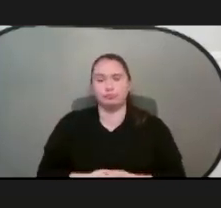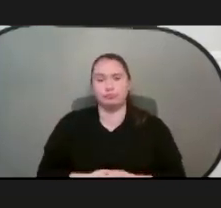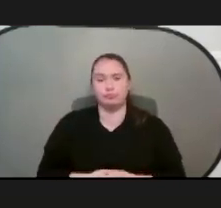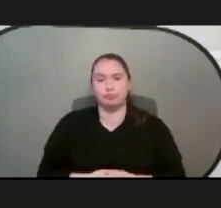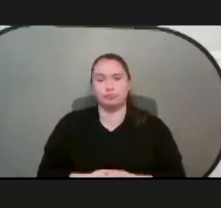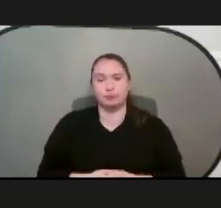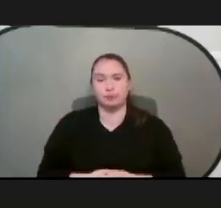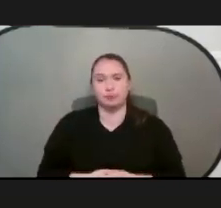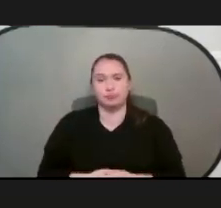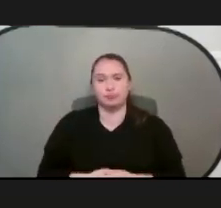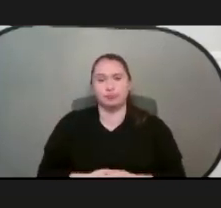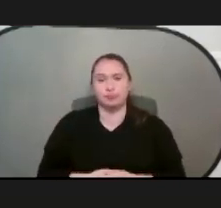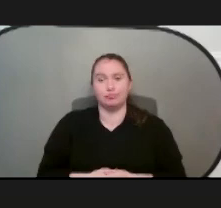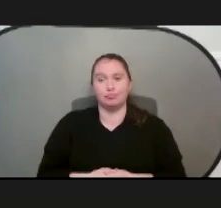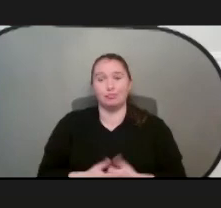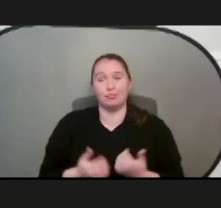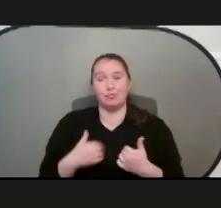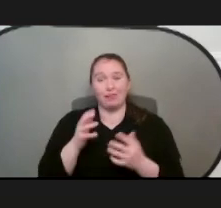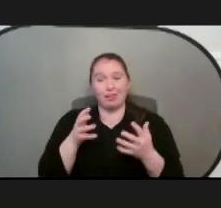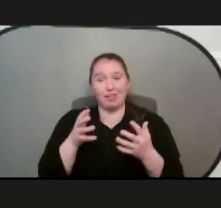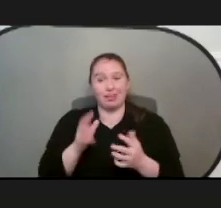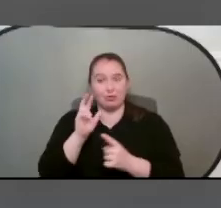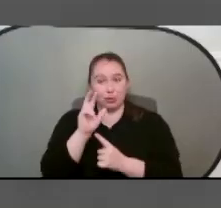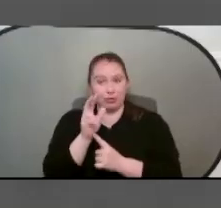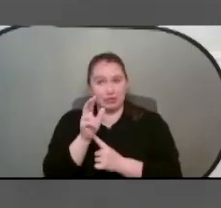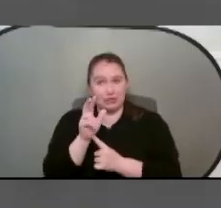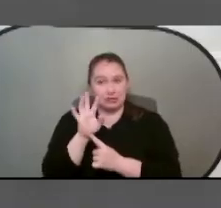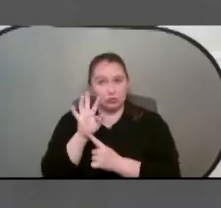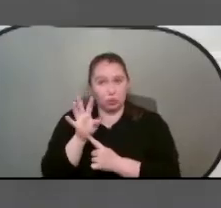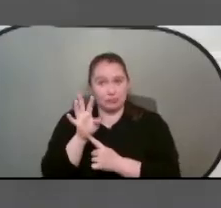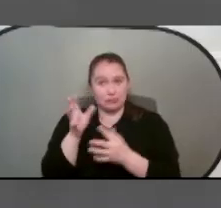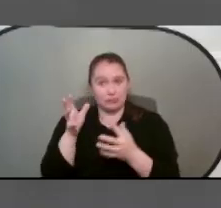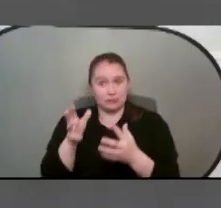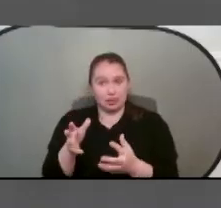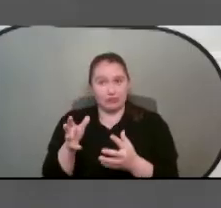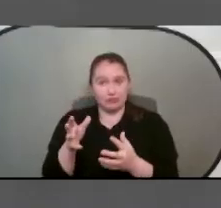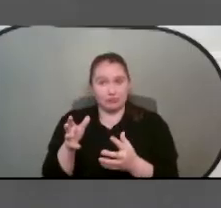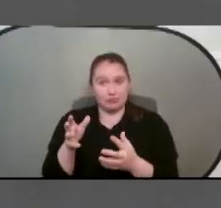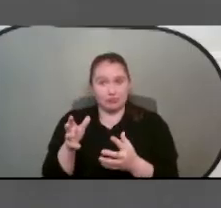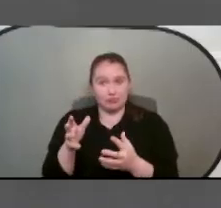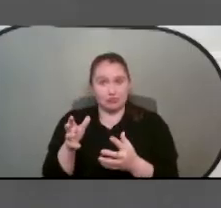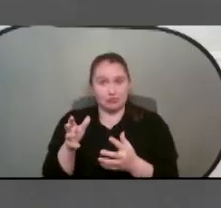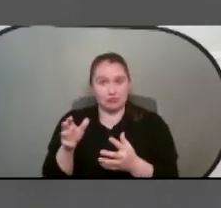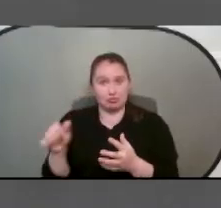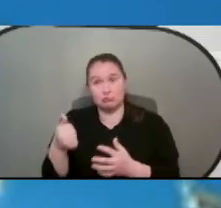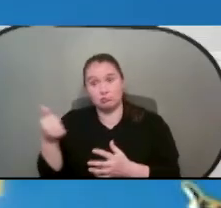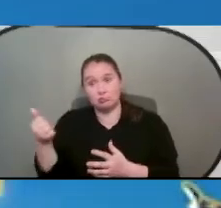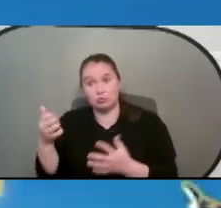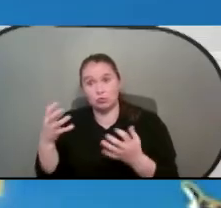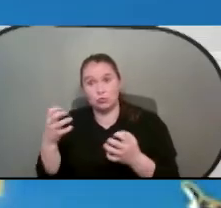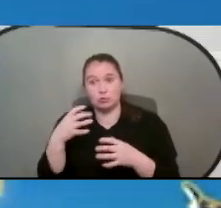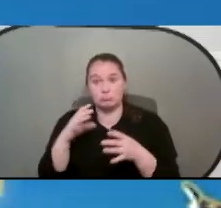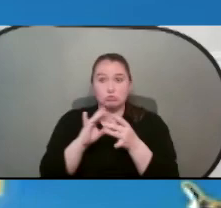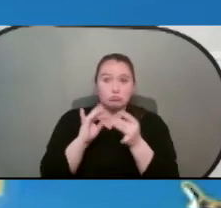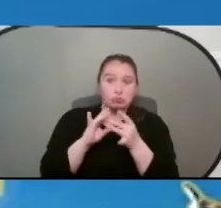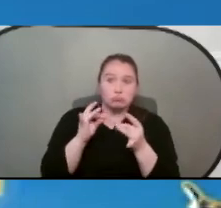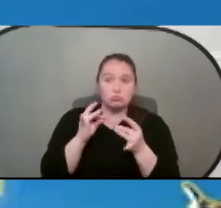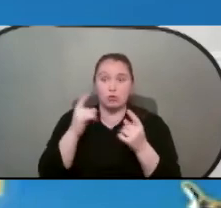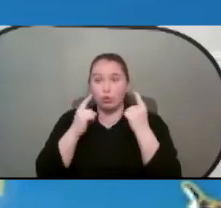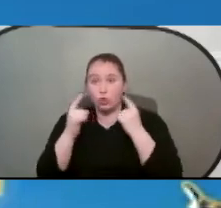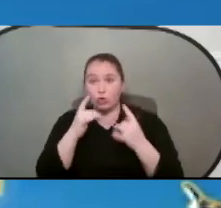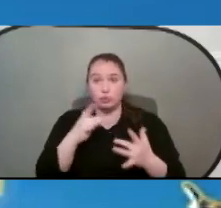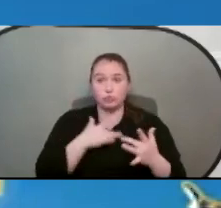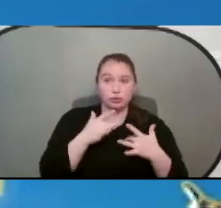All right. So we've only got about three minutes, four minutes left. If anyone else wants to toss out any other thoughts, concerns.